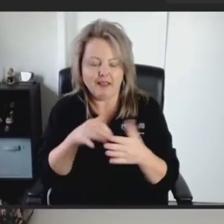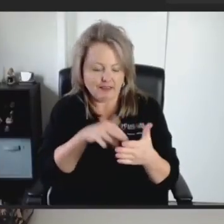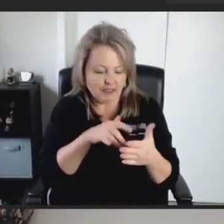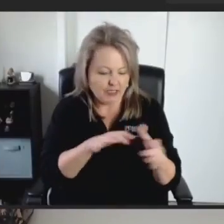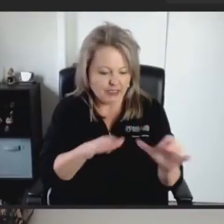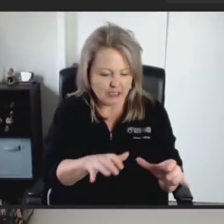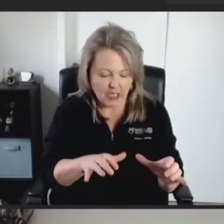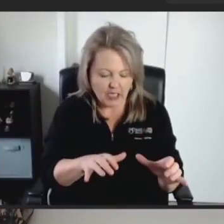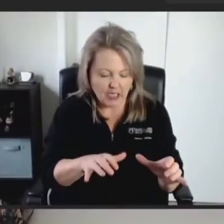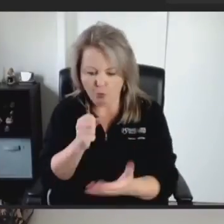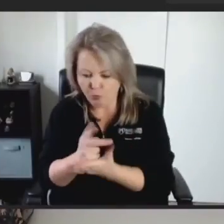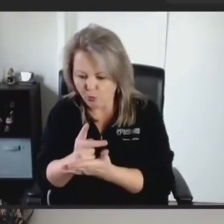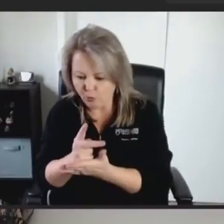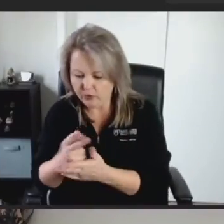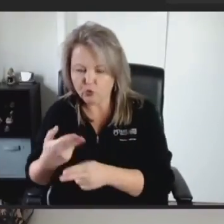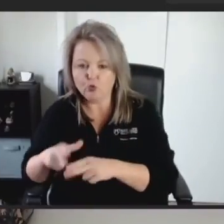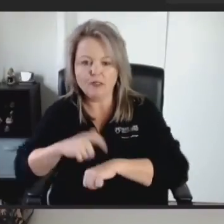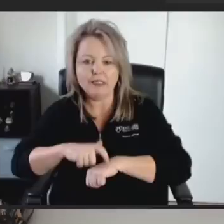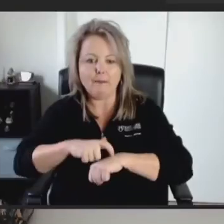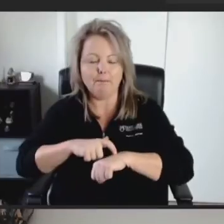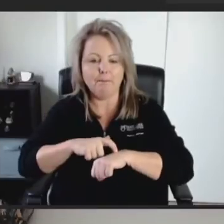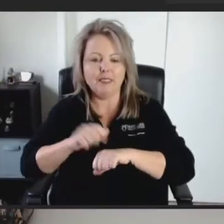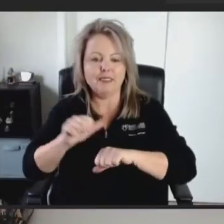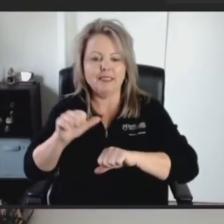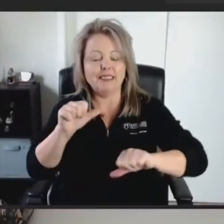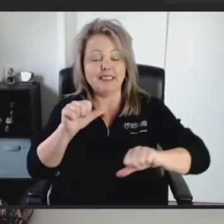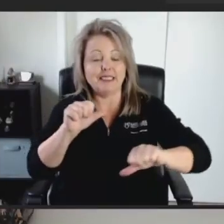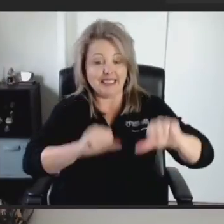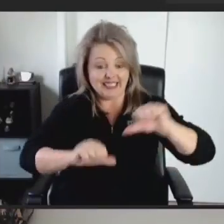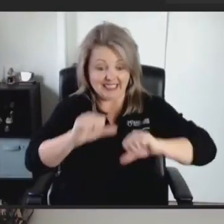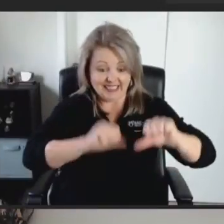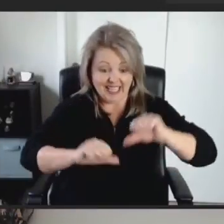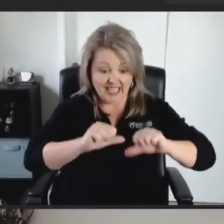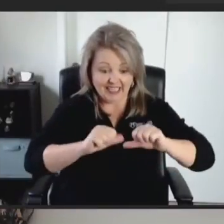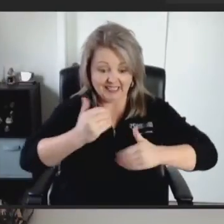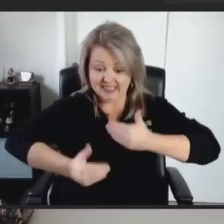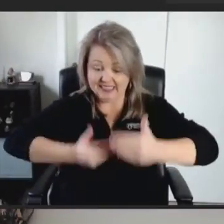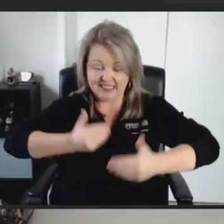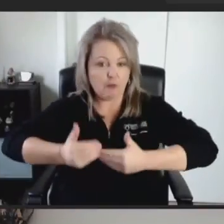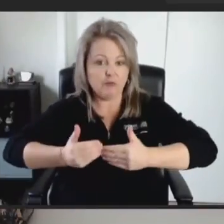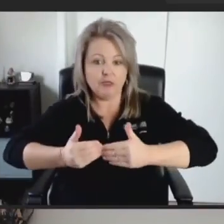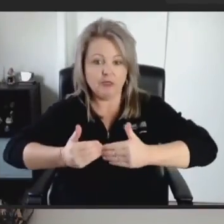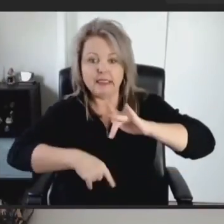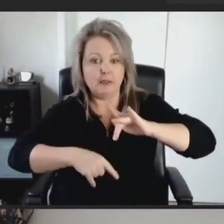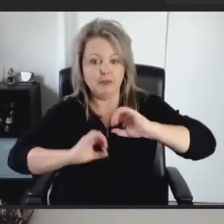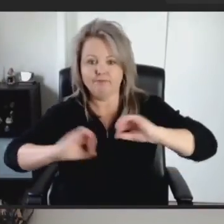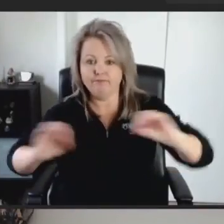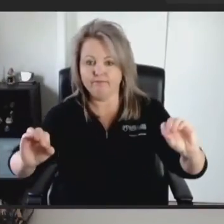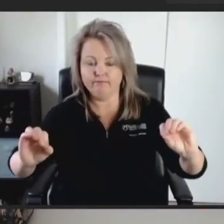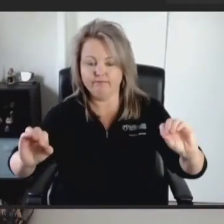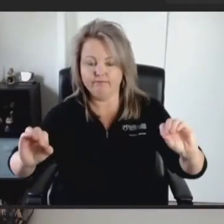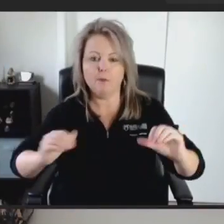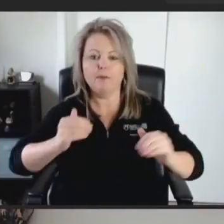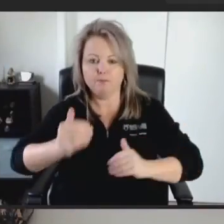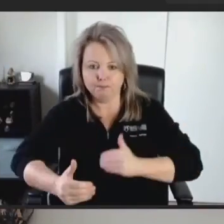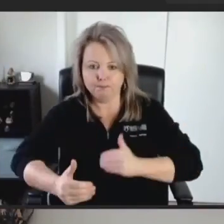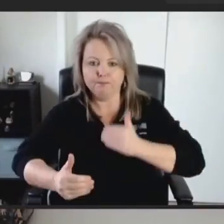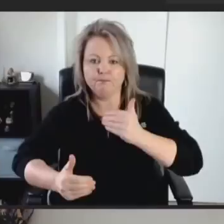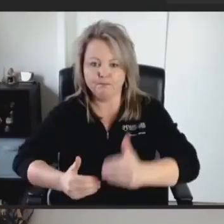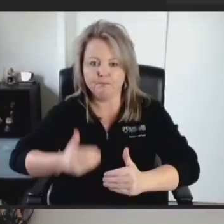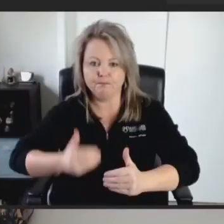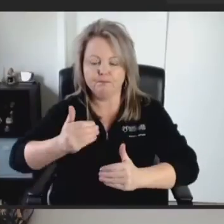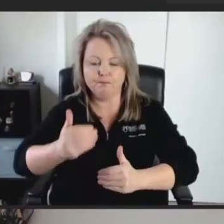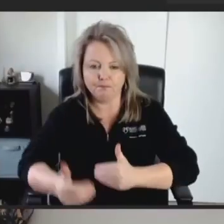short timeline. The scientific steps were not skipped at all, but the investment in each stage,